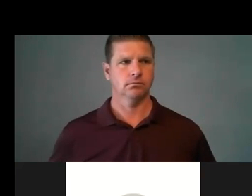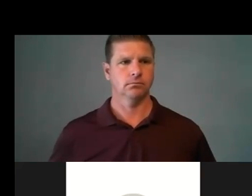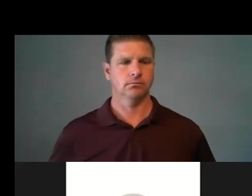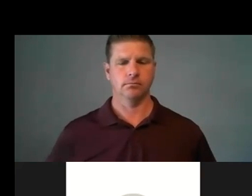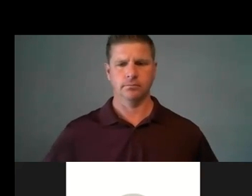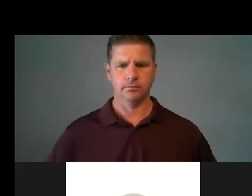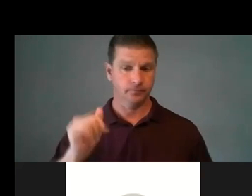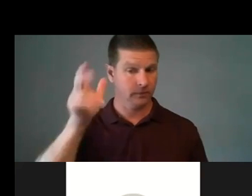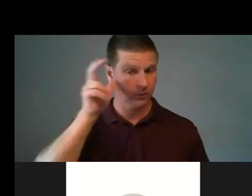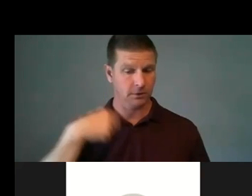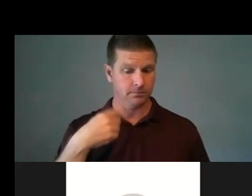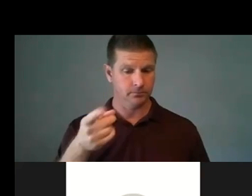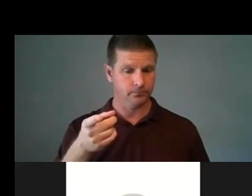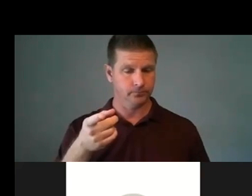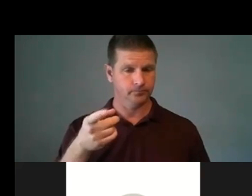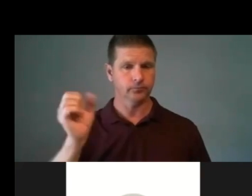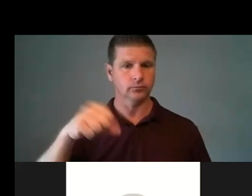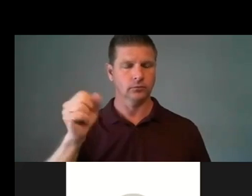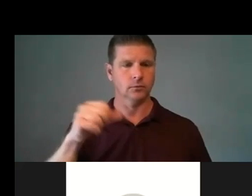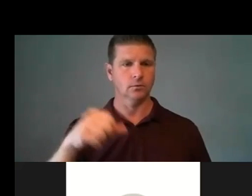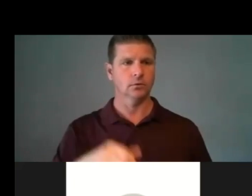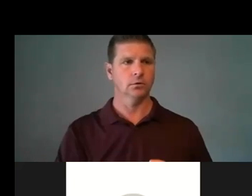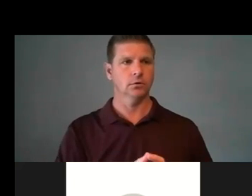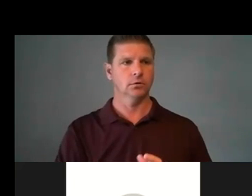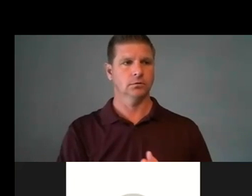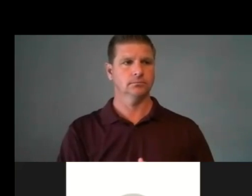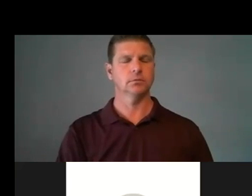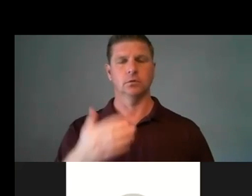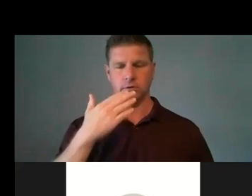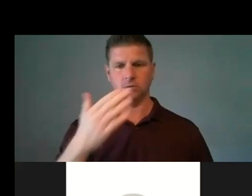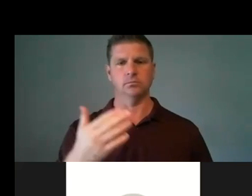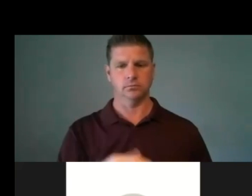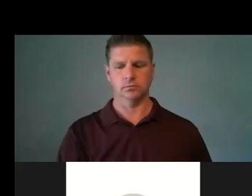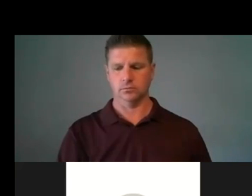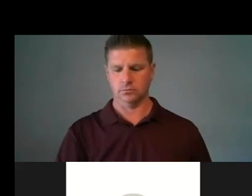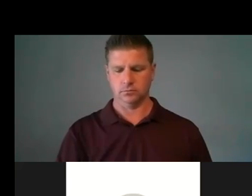Adelaide, can you hear me? Yes. Yeah. We can. Thank you so Go ahead. much.